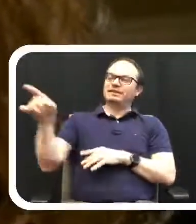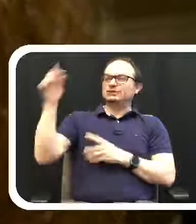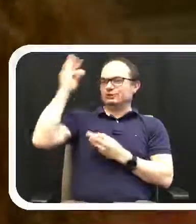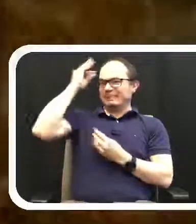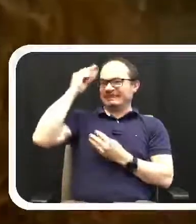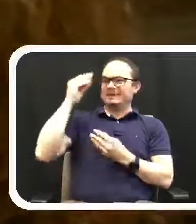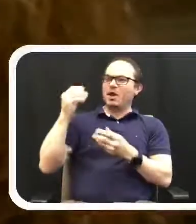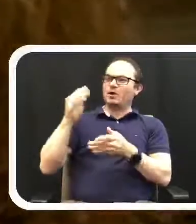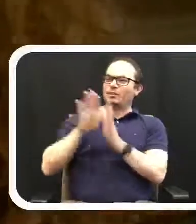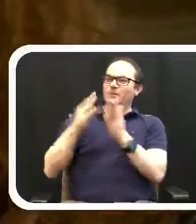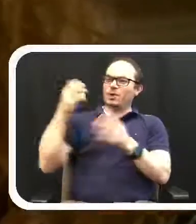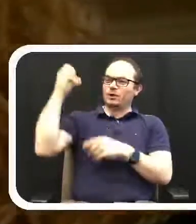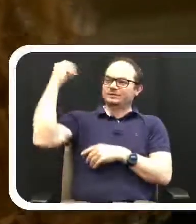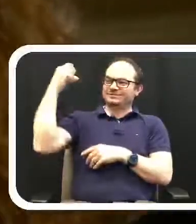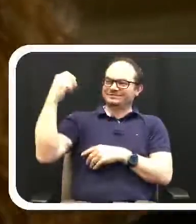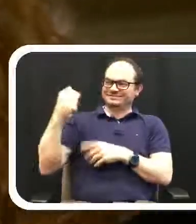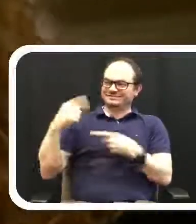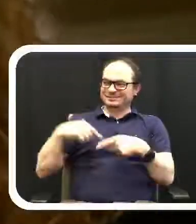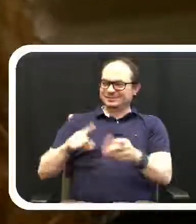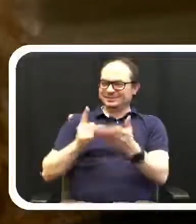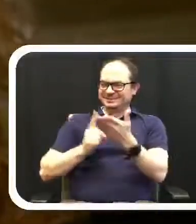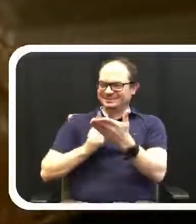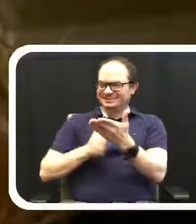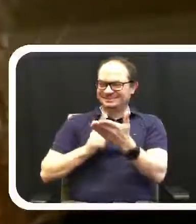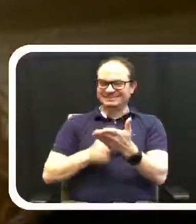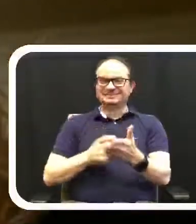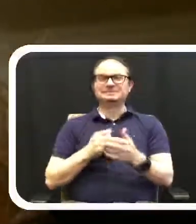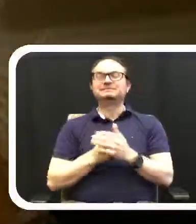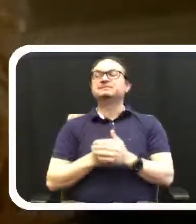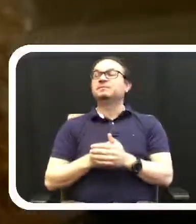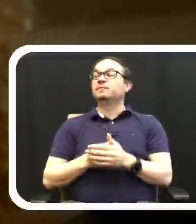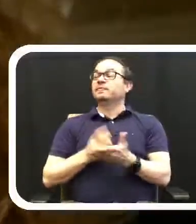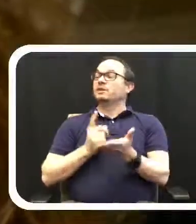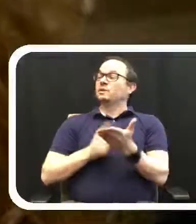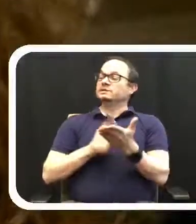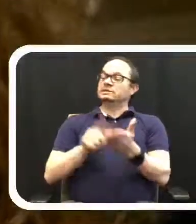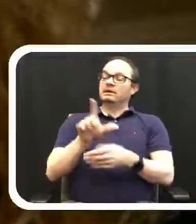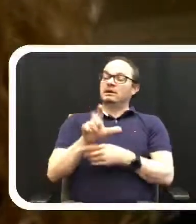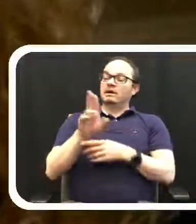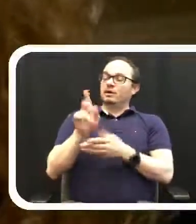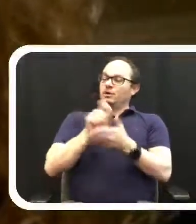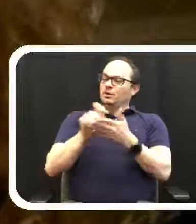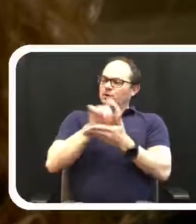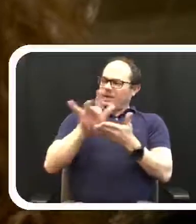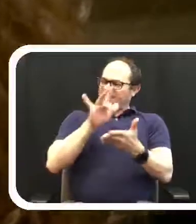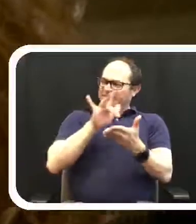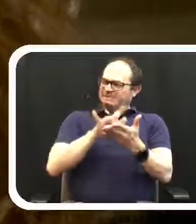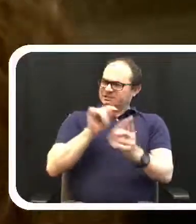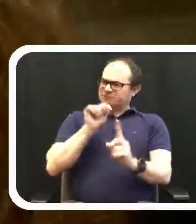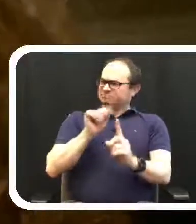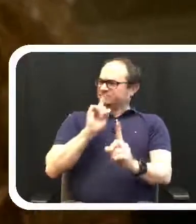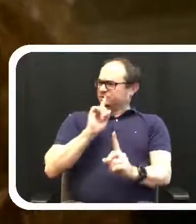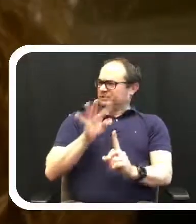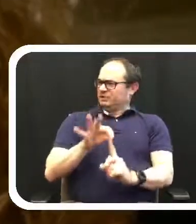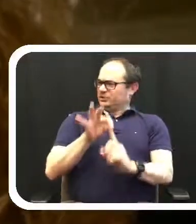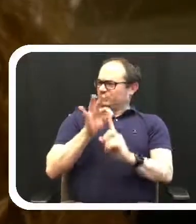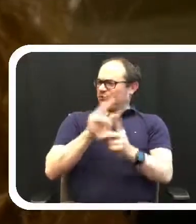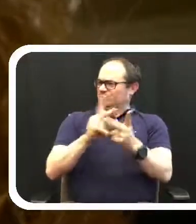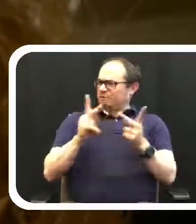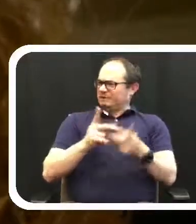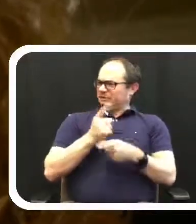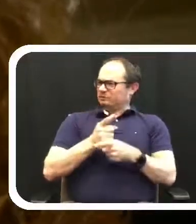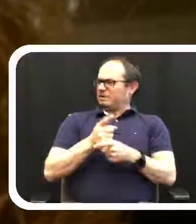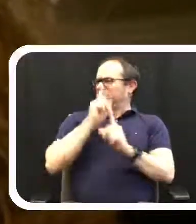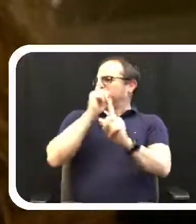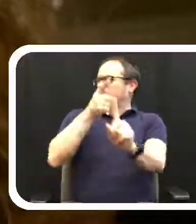be thinking about it while we're talking. But, I want to talk about the LU Writing Center. I mean, it's kind of a unique place, right? Talk about